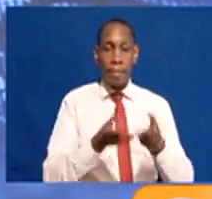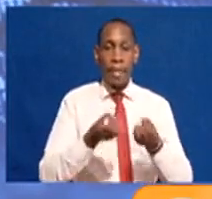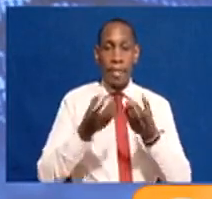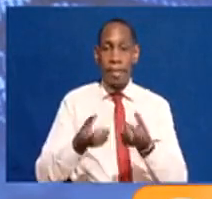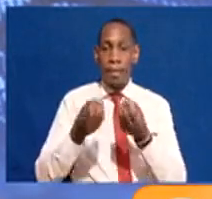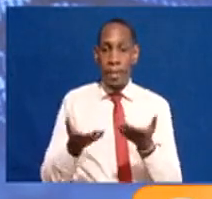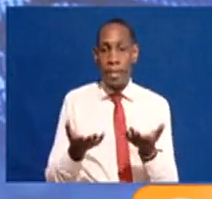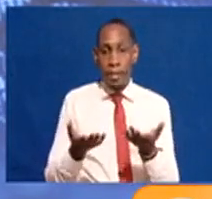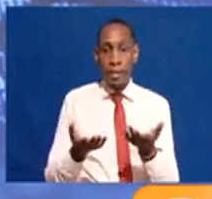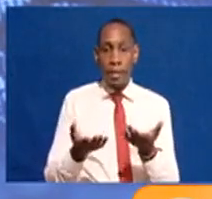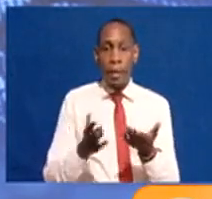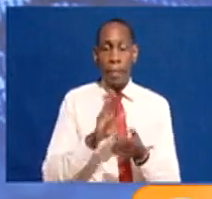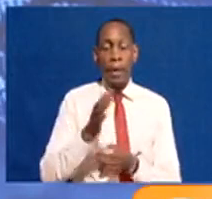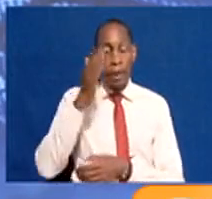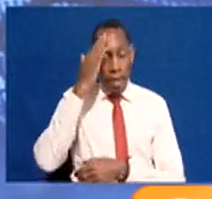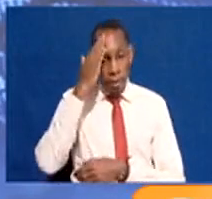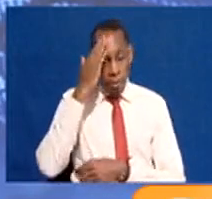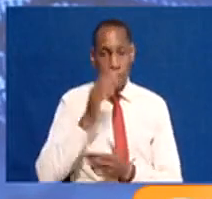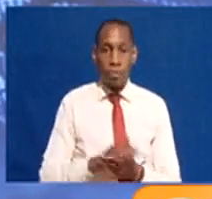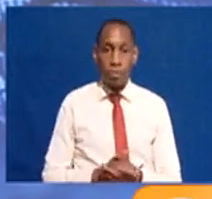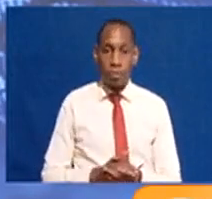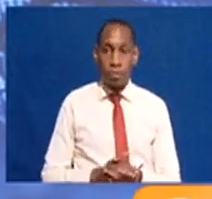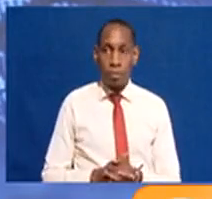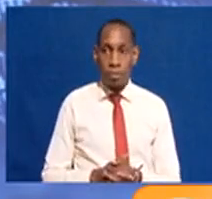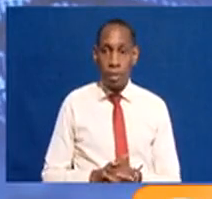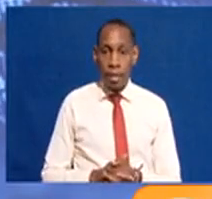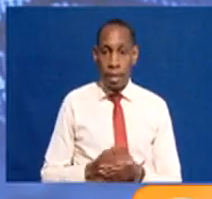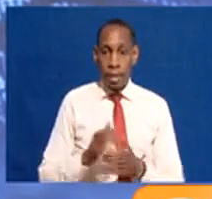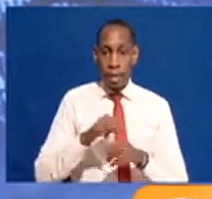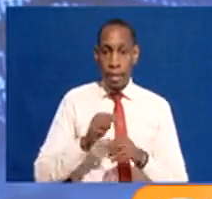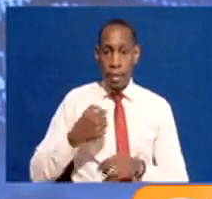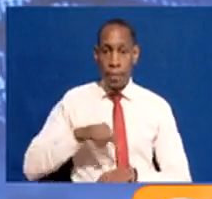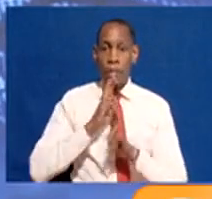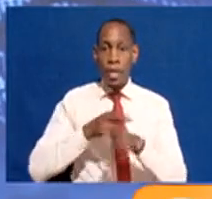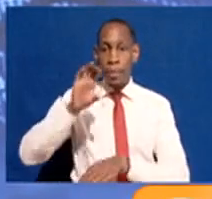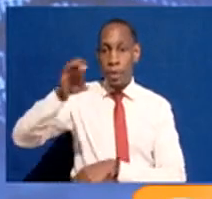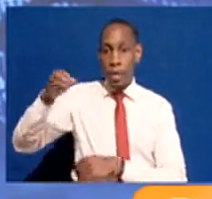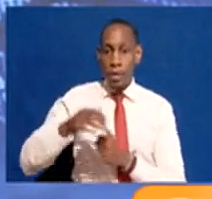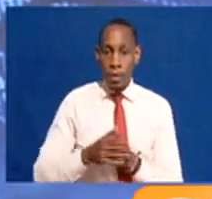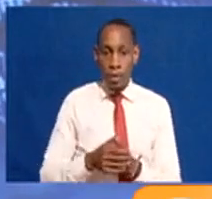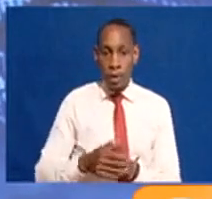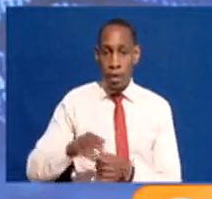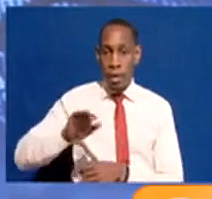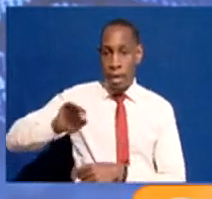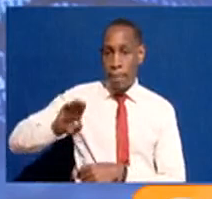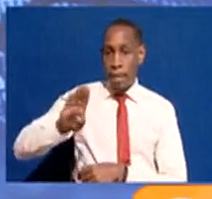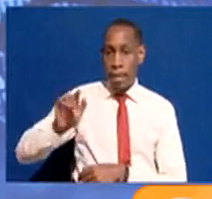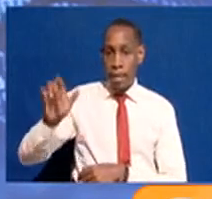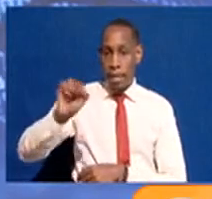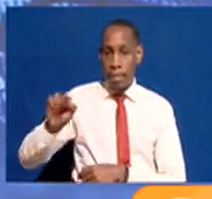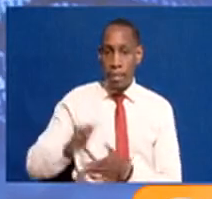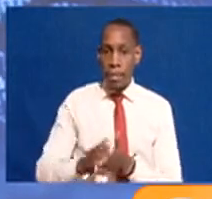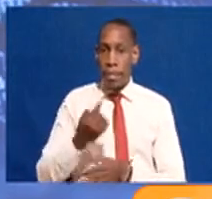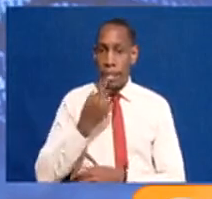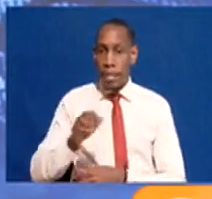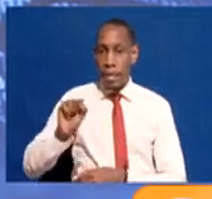can personally relate to. This is their life. You see, when we report that counties have pending bills of up to